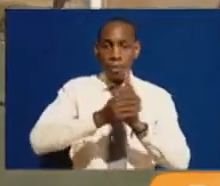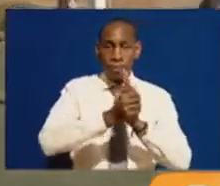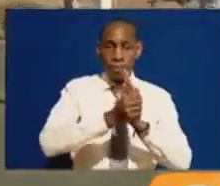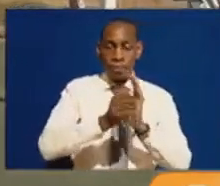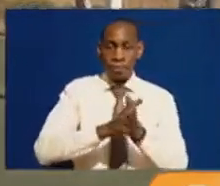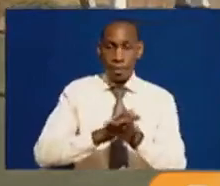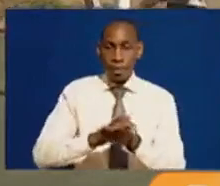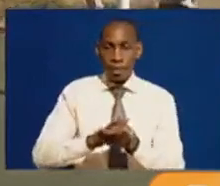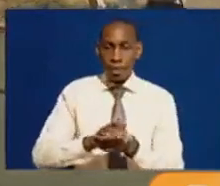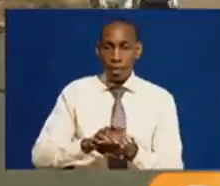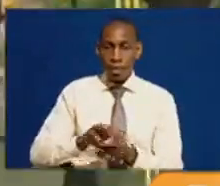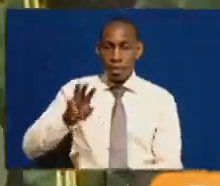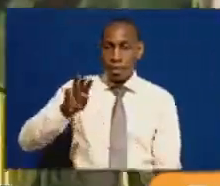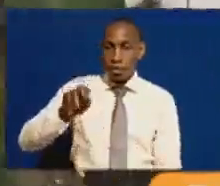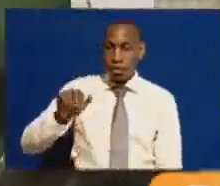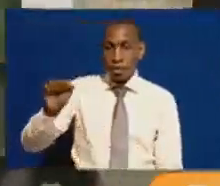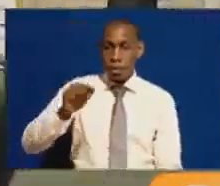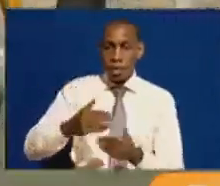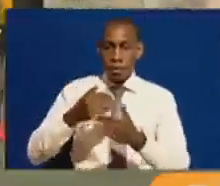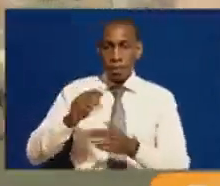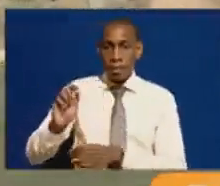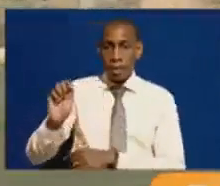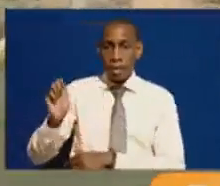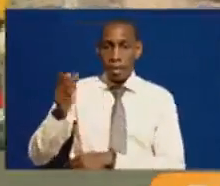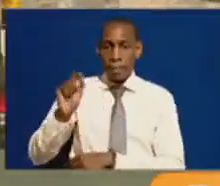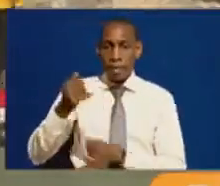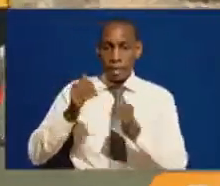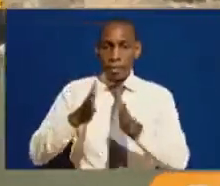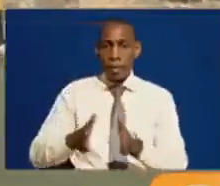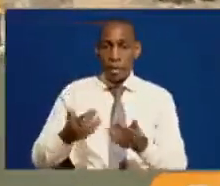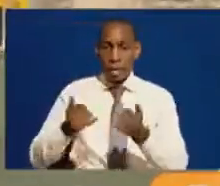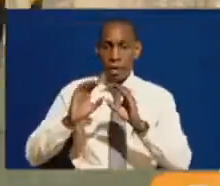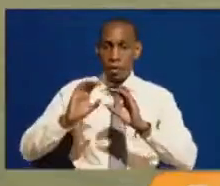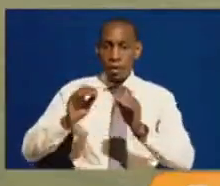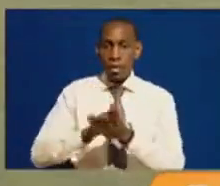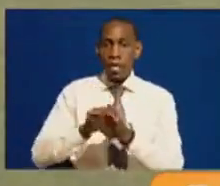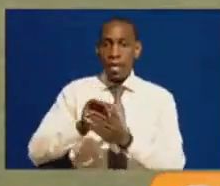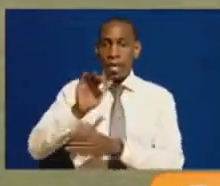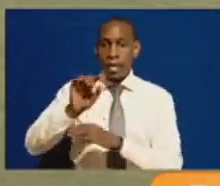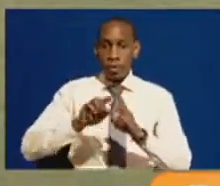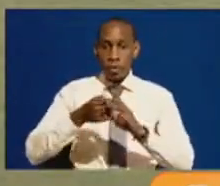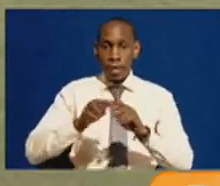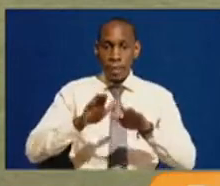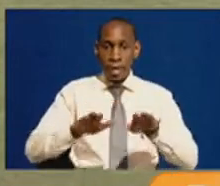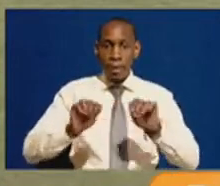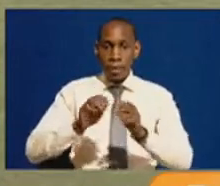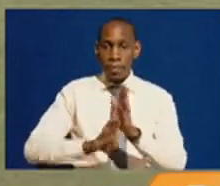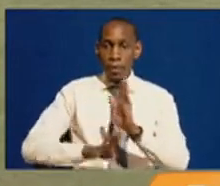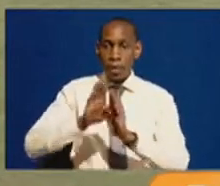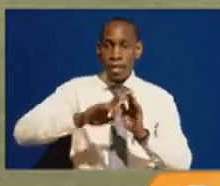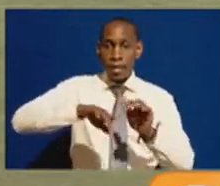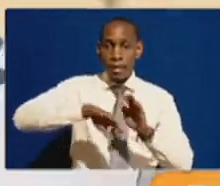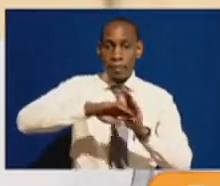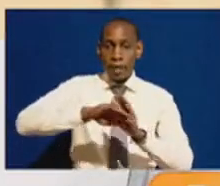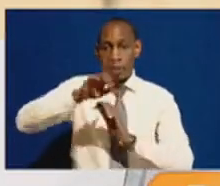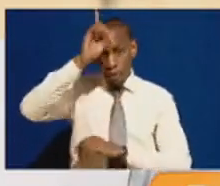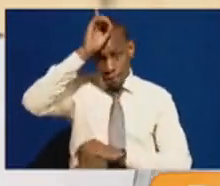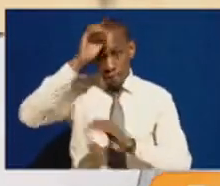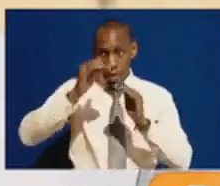a former Harambee Stars player, now a youth coach, is calling on leaders to develop facilities in order to develop football at the